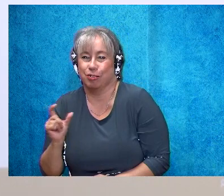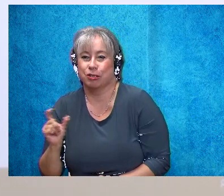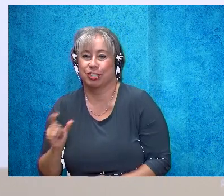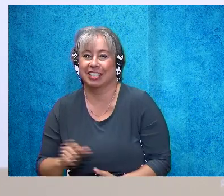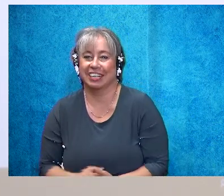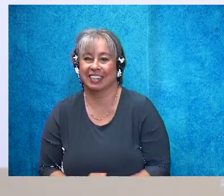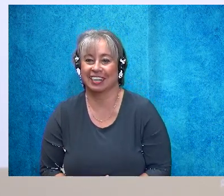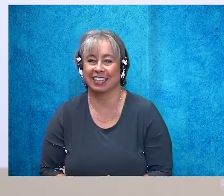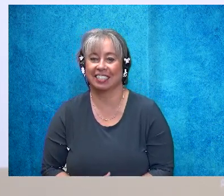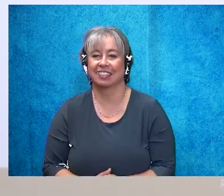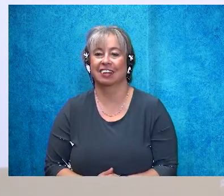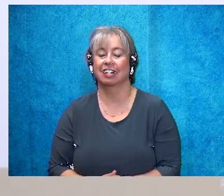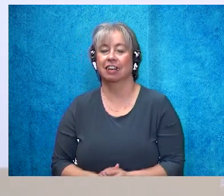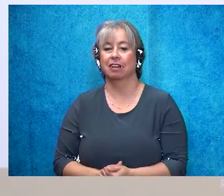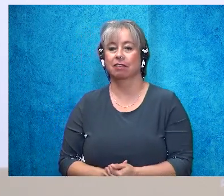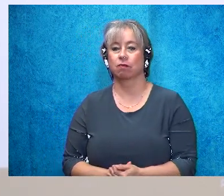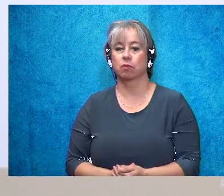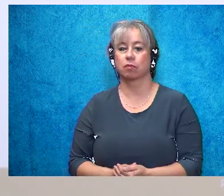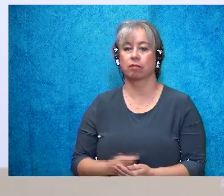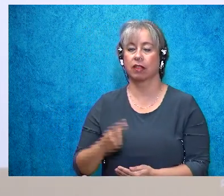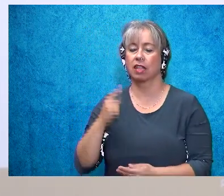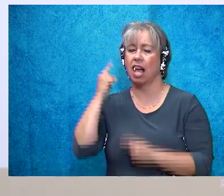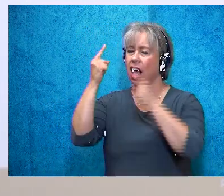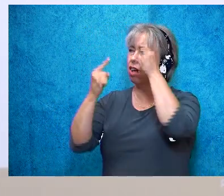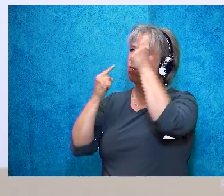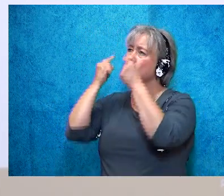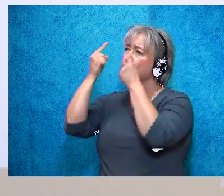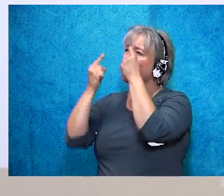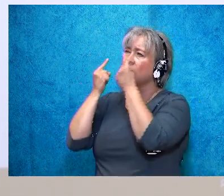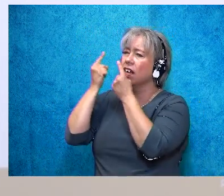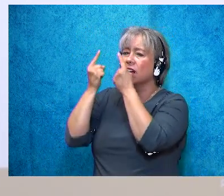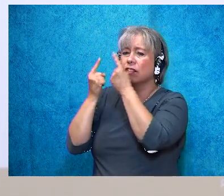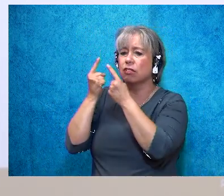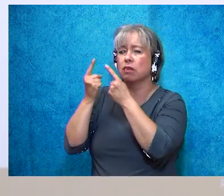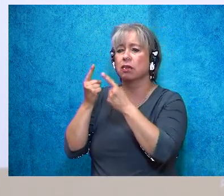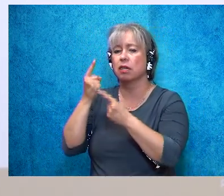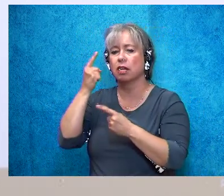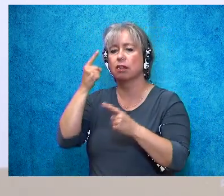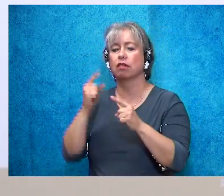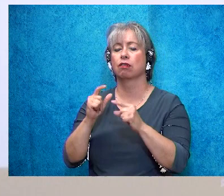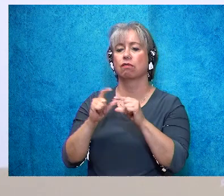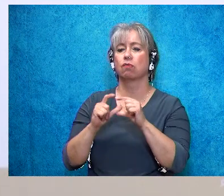for kinetic energy. And I wonder what that is going to mean for our pie chart here.